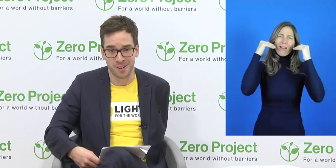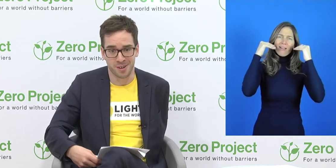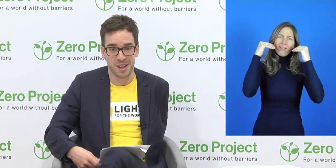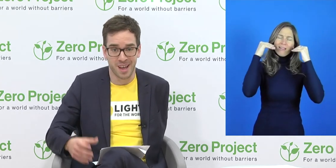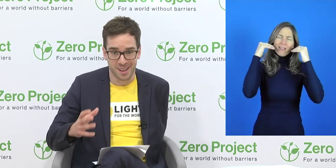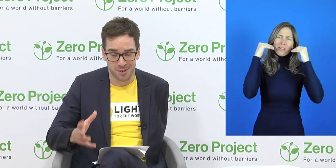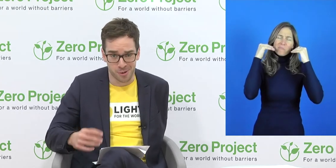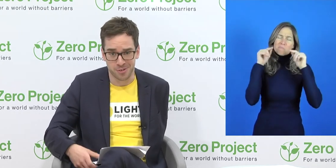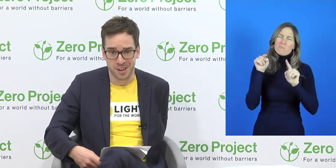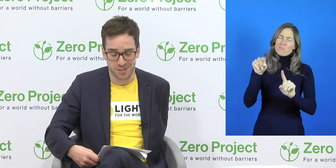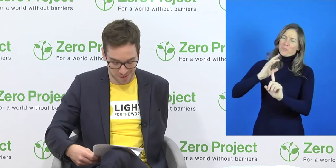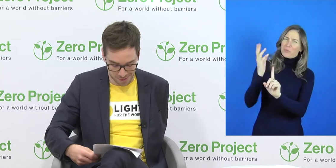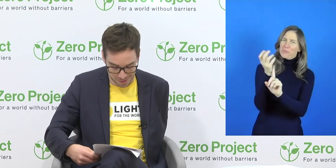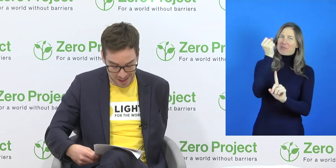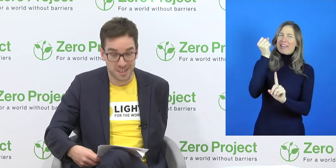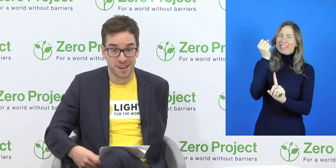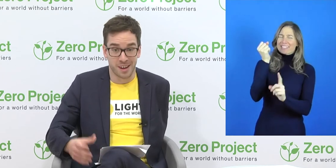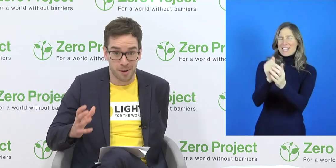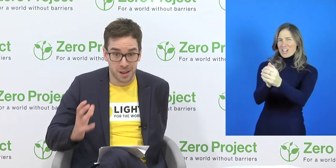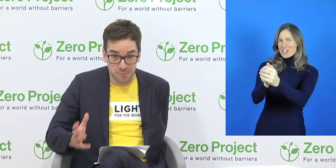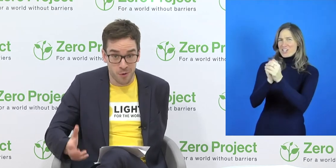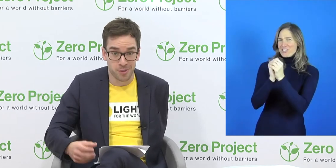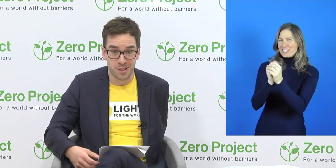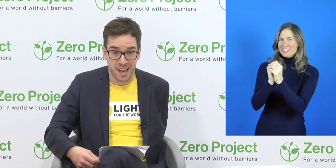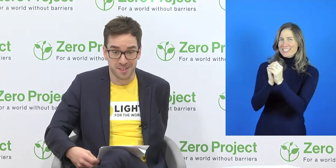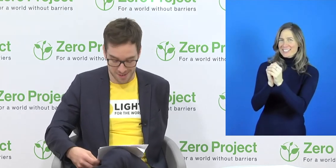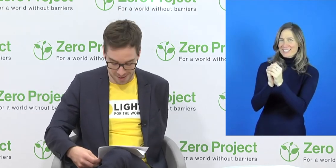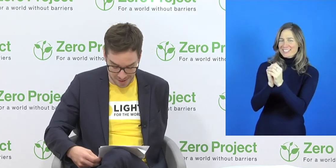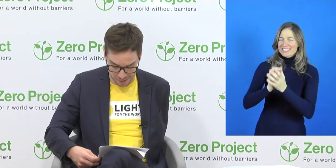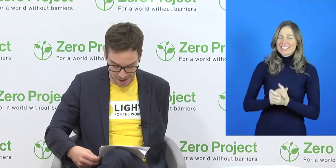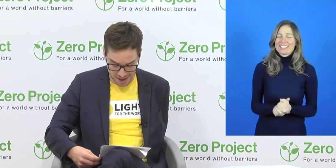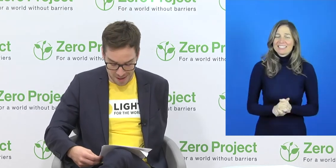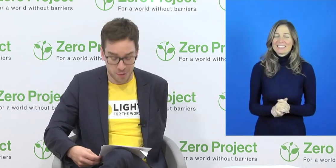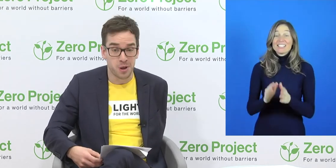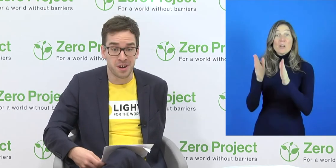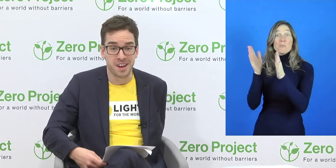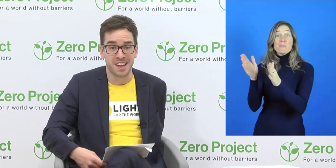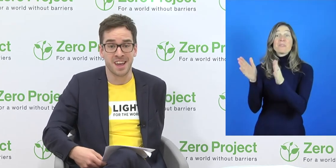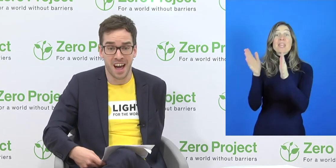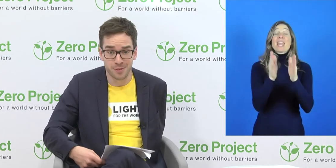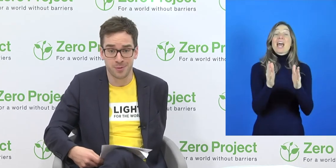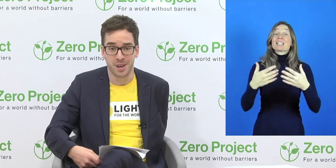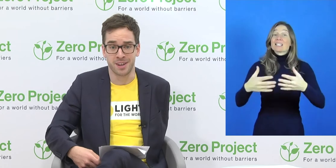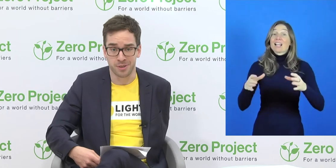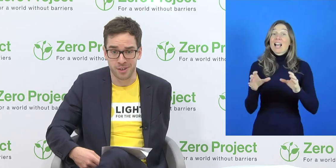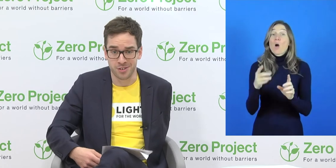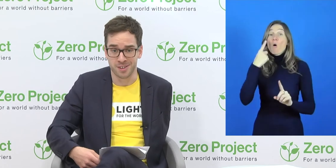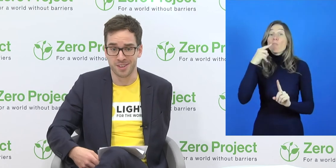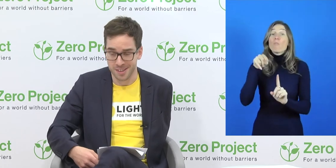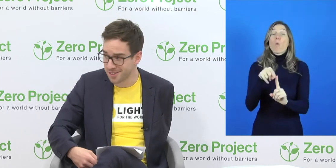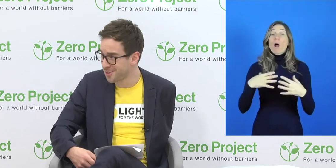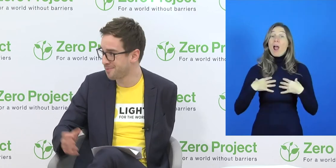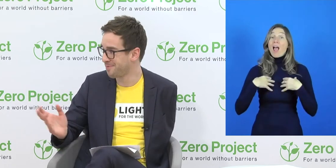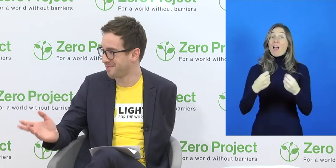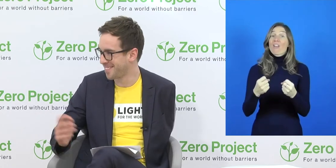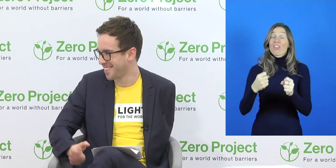won, and congratulations to that. Let's move on to the next category. The winner in health and education